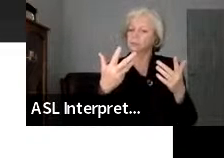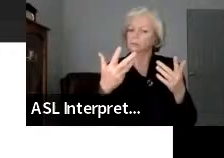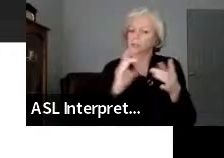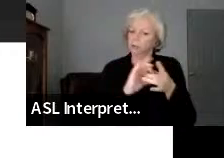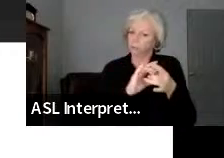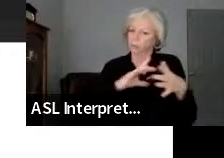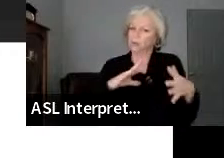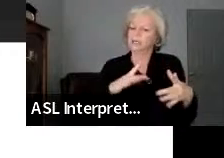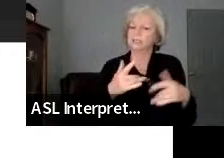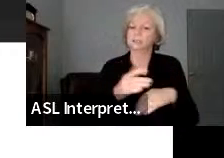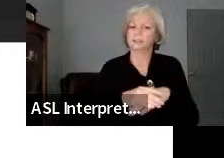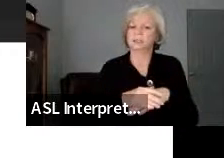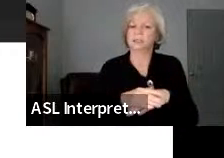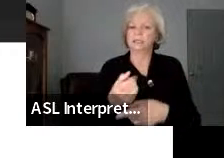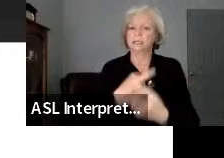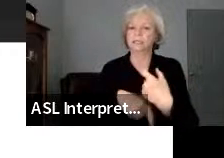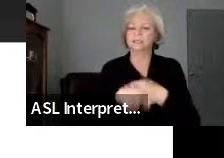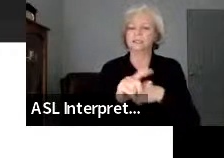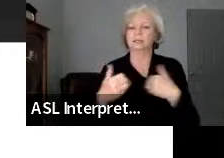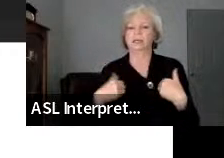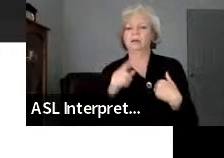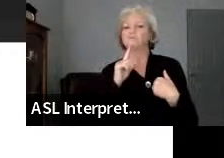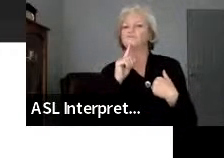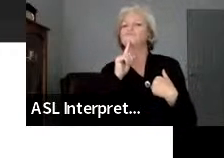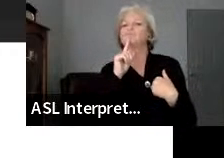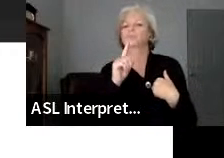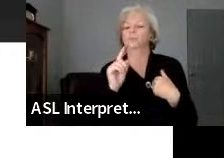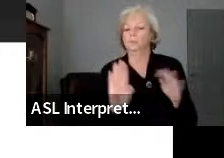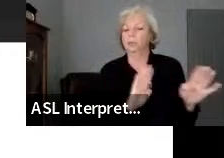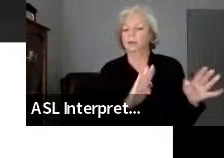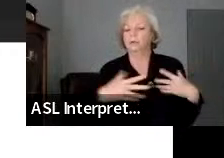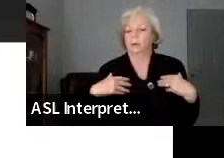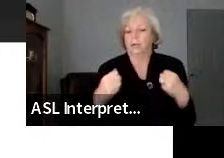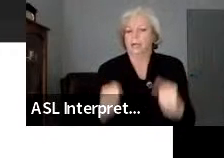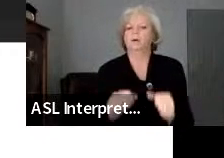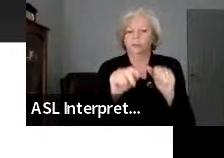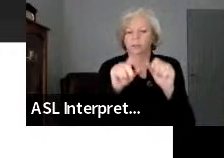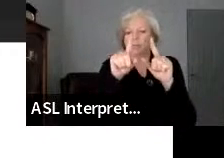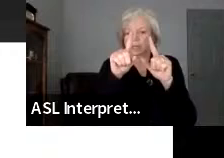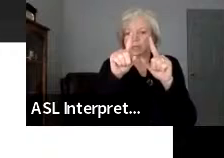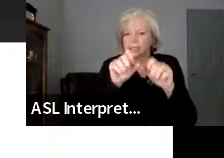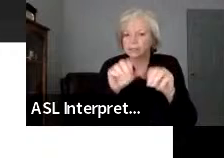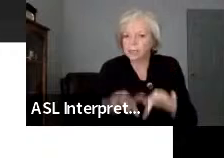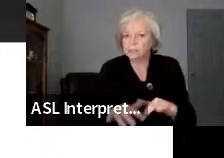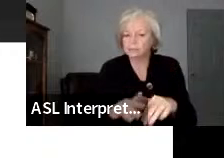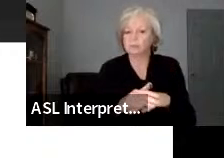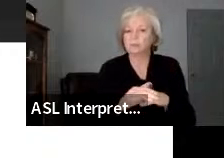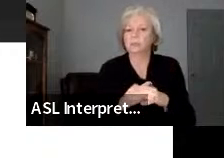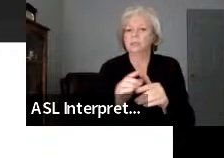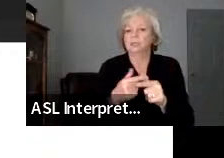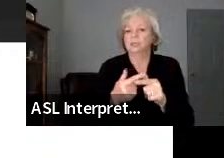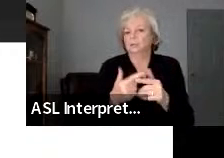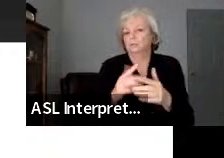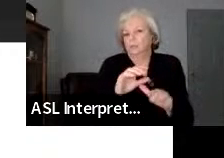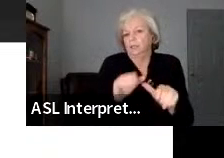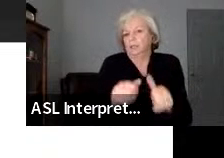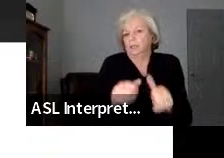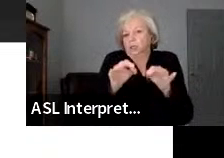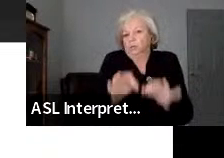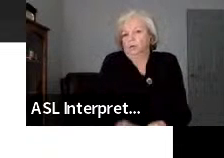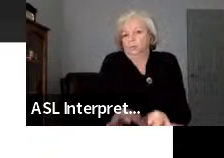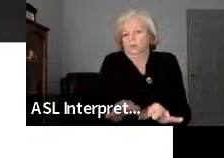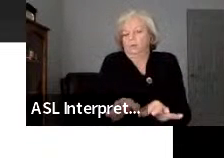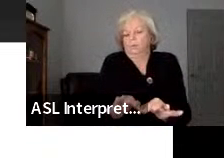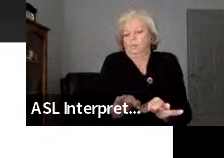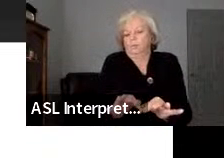a true behavioral health assessment and the use of the community health record to determine links to resources. And